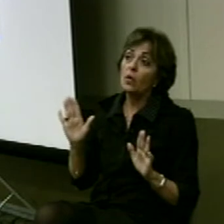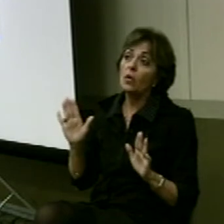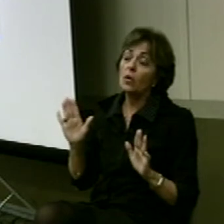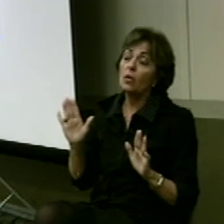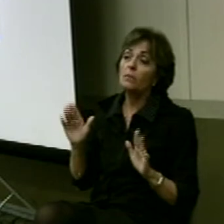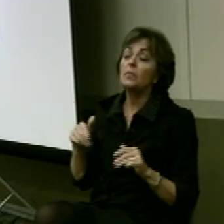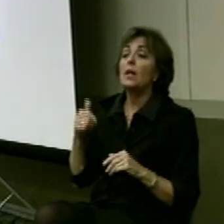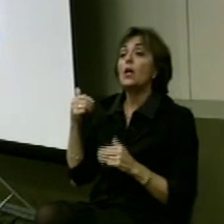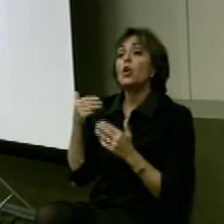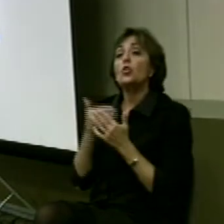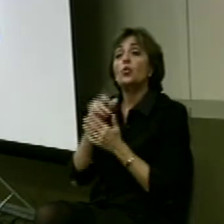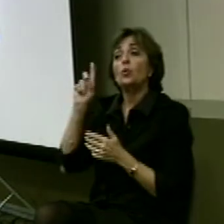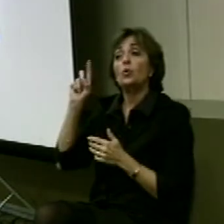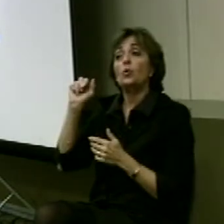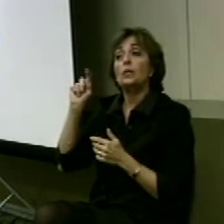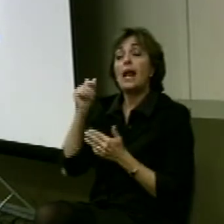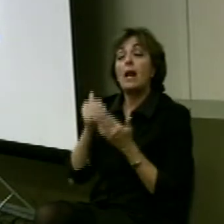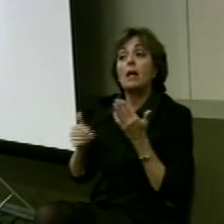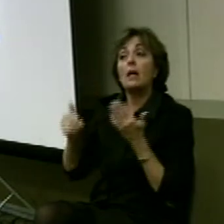was wonderful.